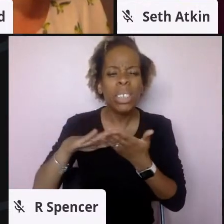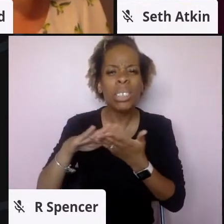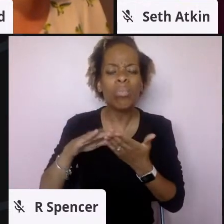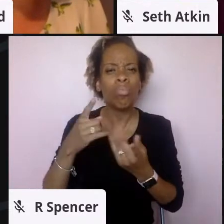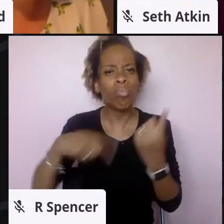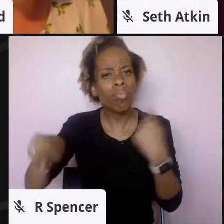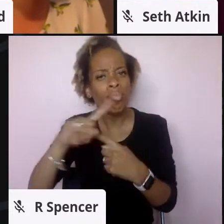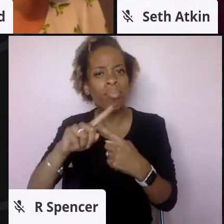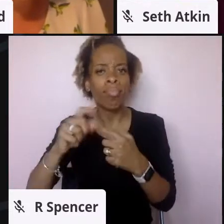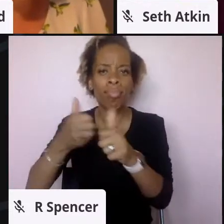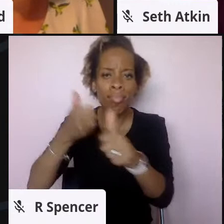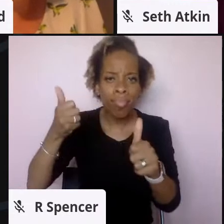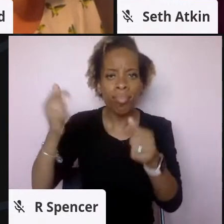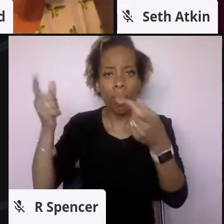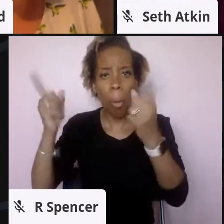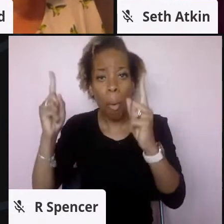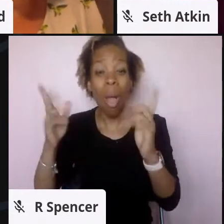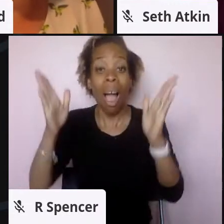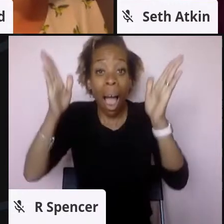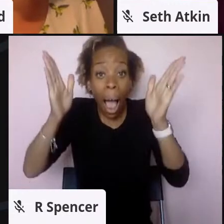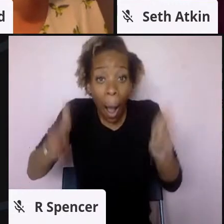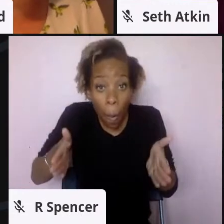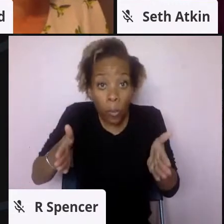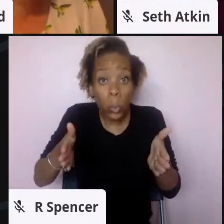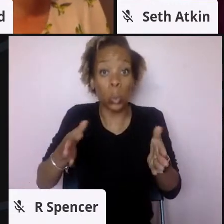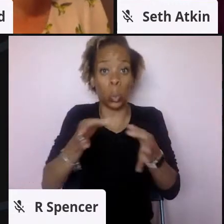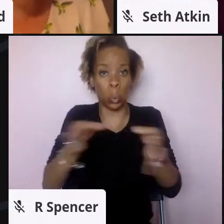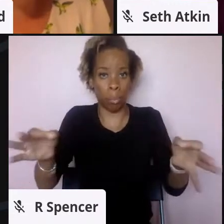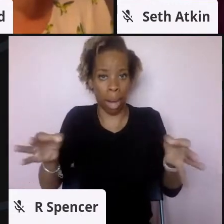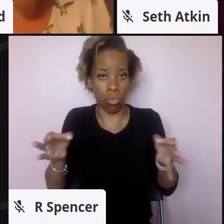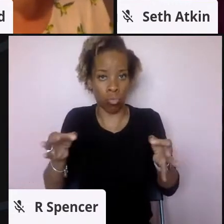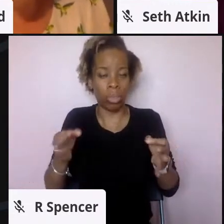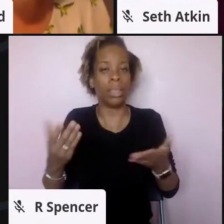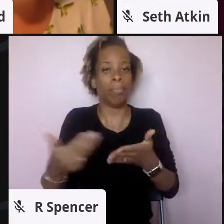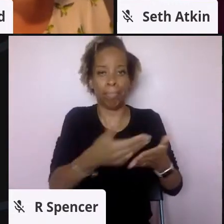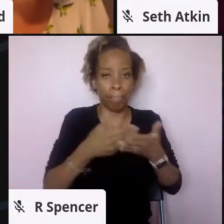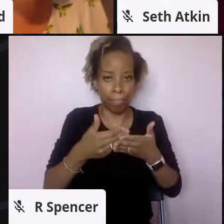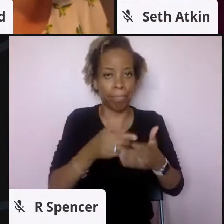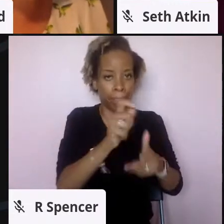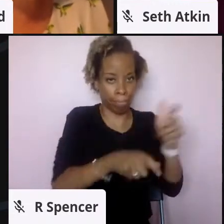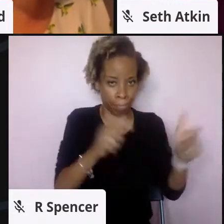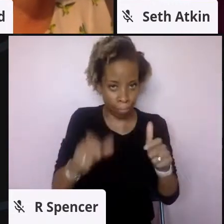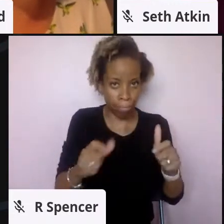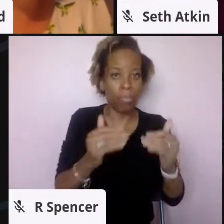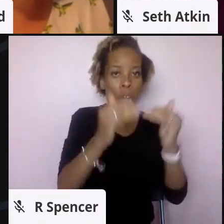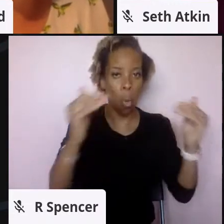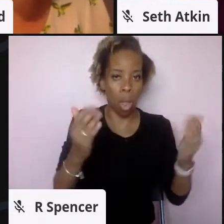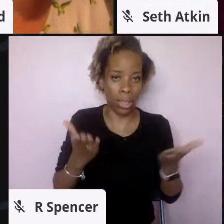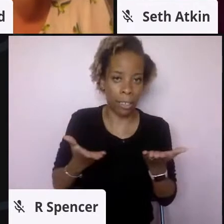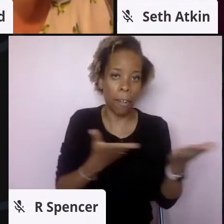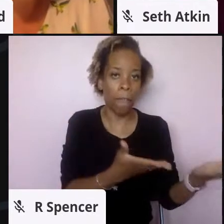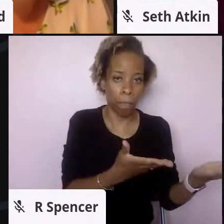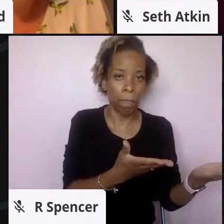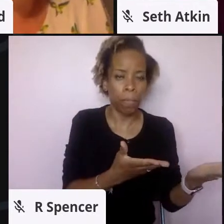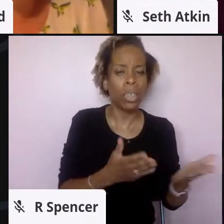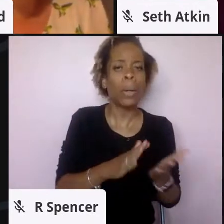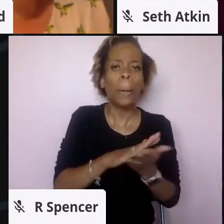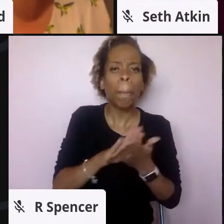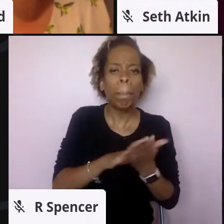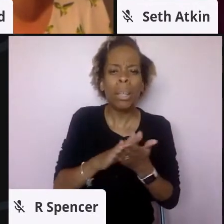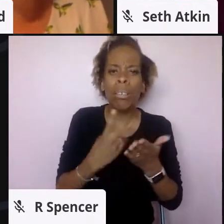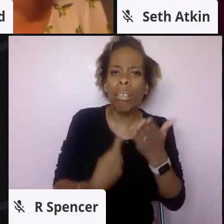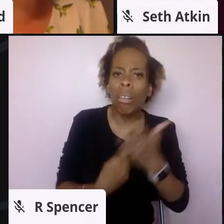help to protect against discrimination. So they need to show and demonstrate that they are working to eliminate